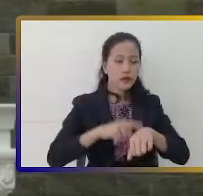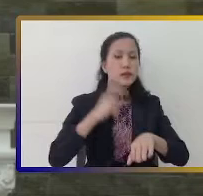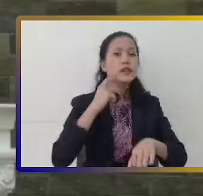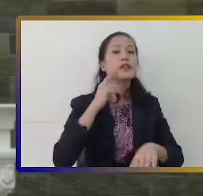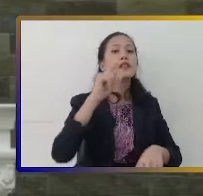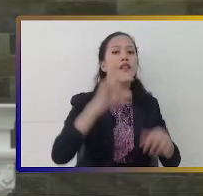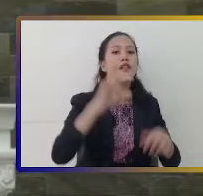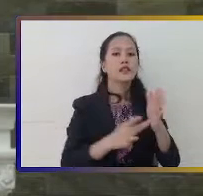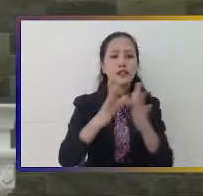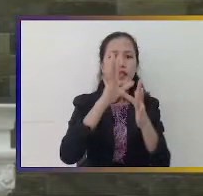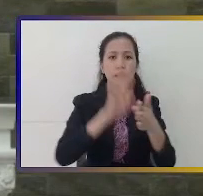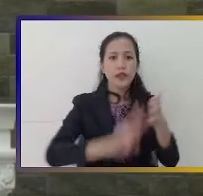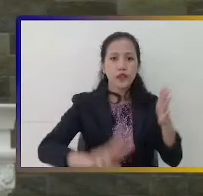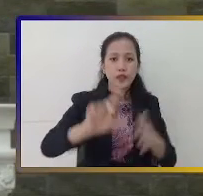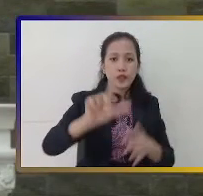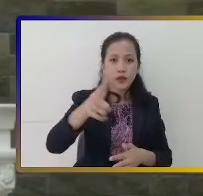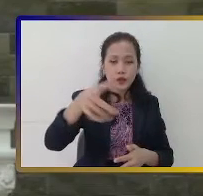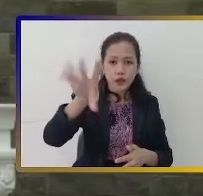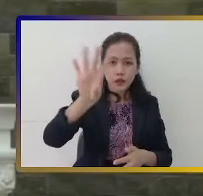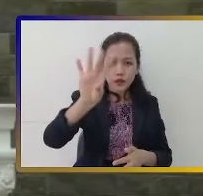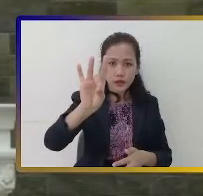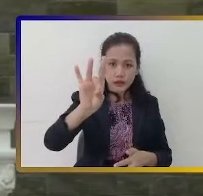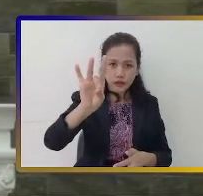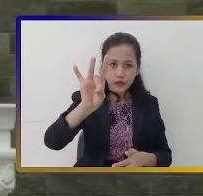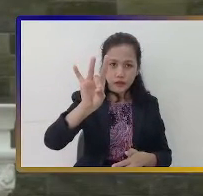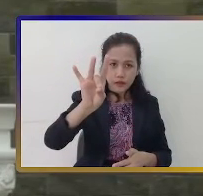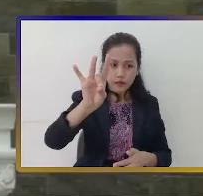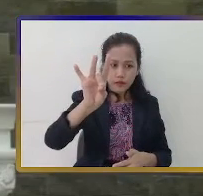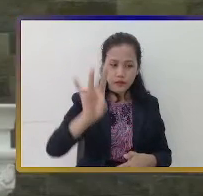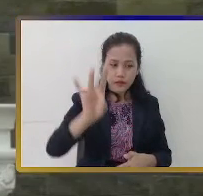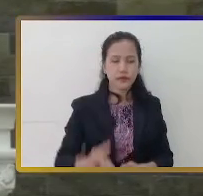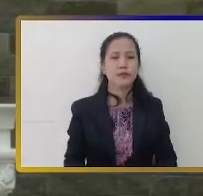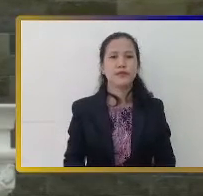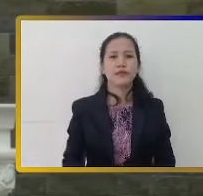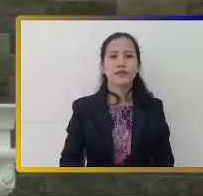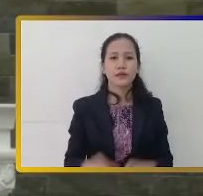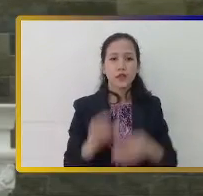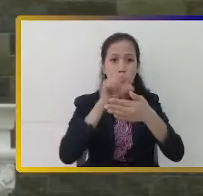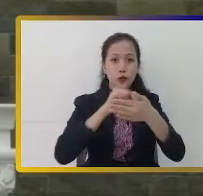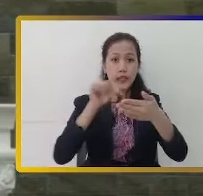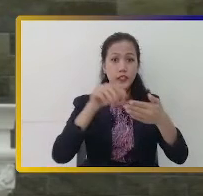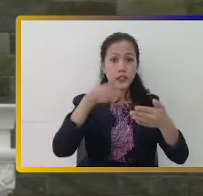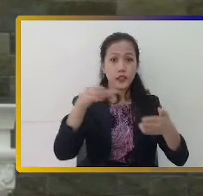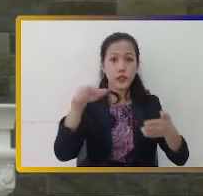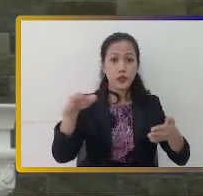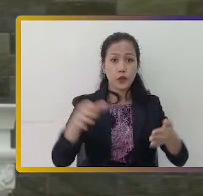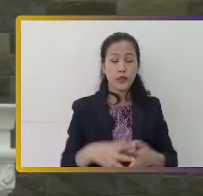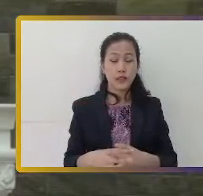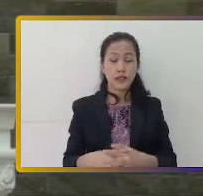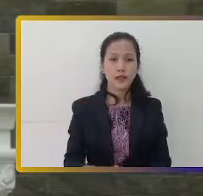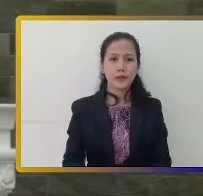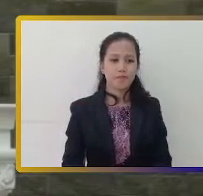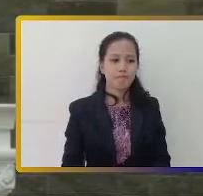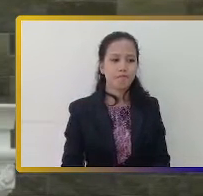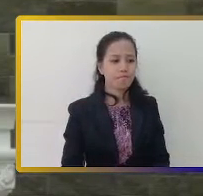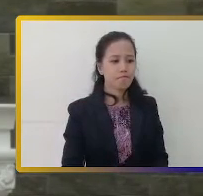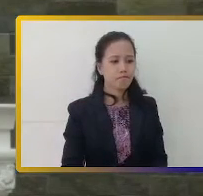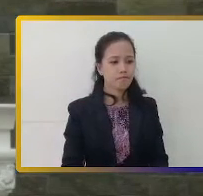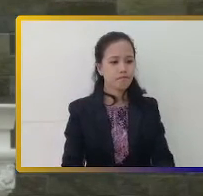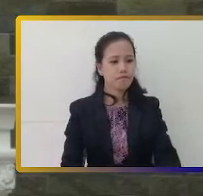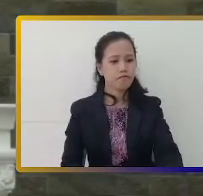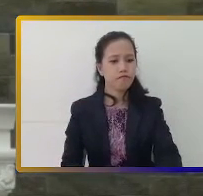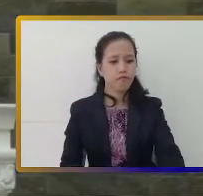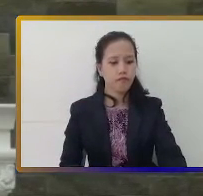in verse number 28, but Jesus turning unto them said, daughters of Jerusalem, weep not for